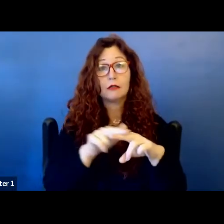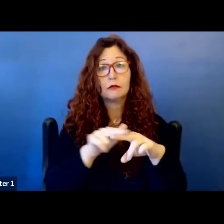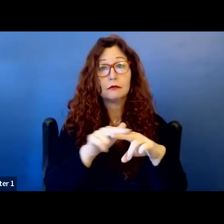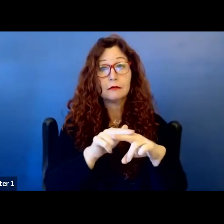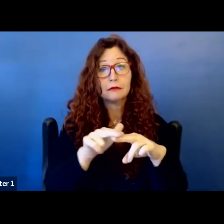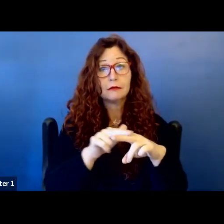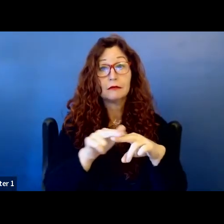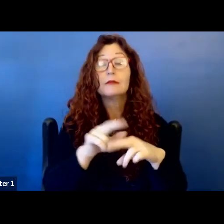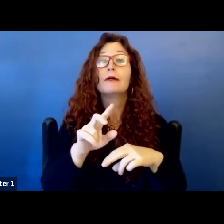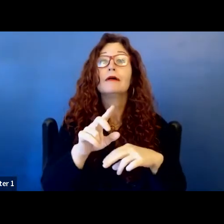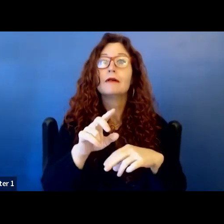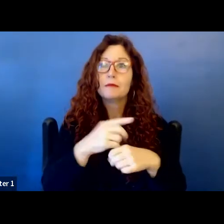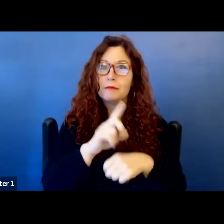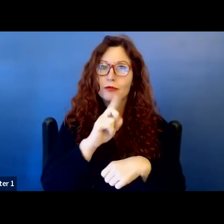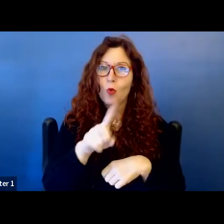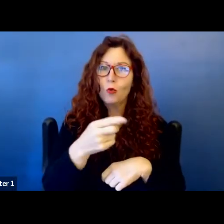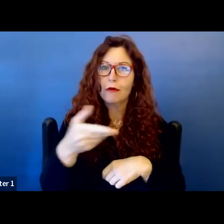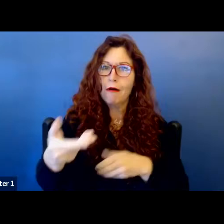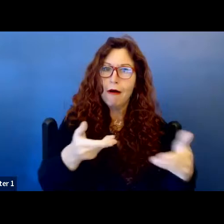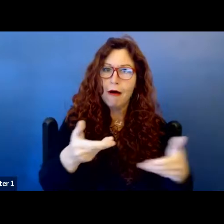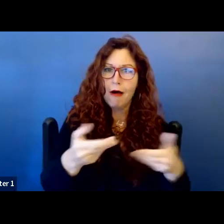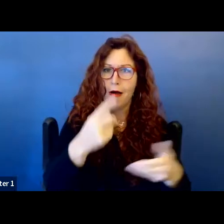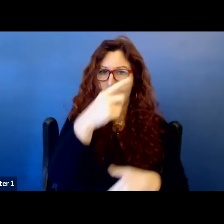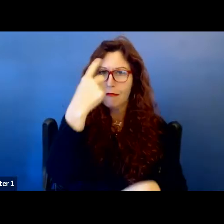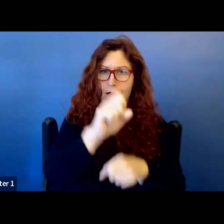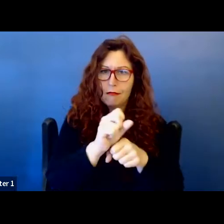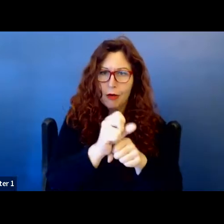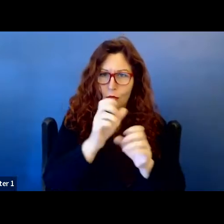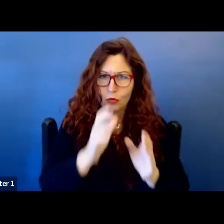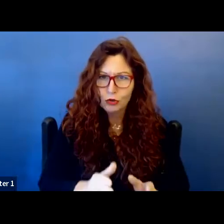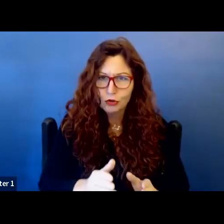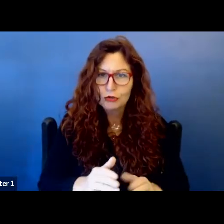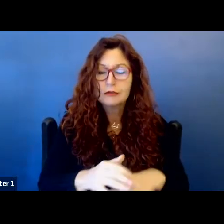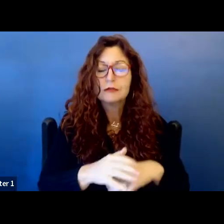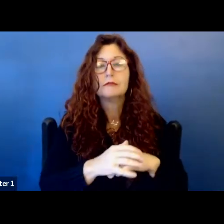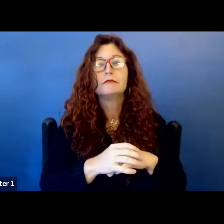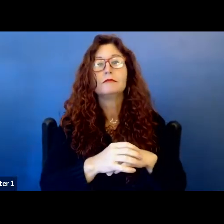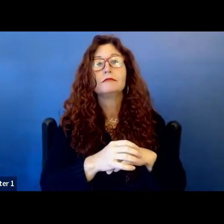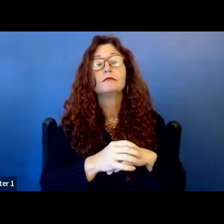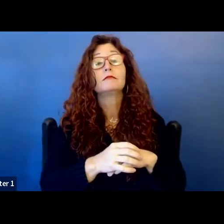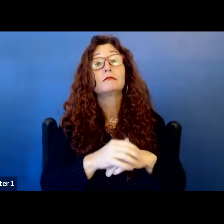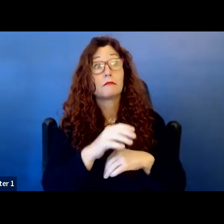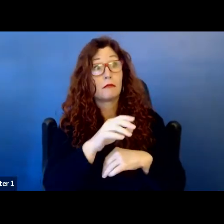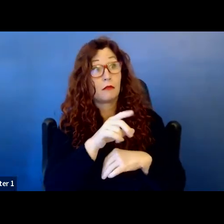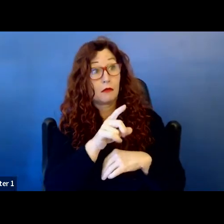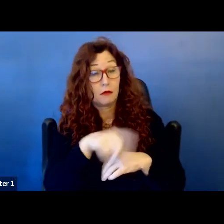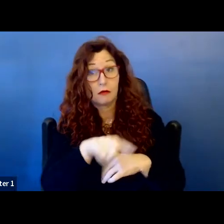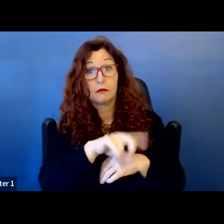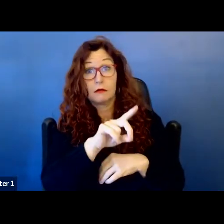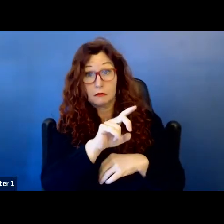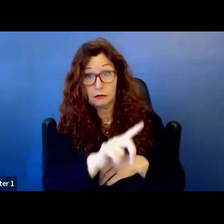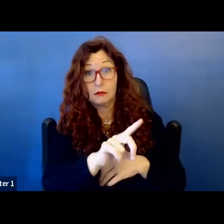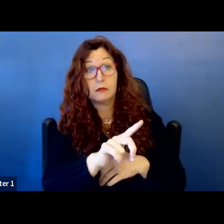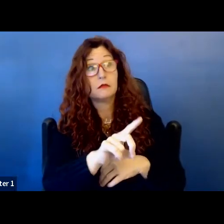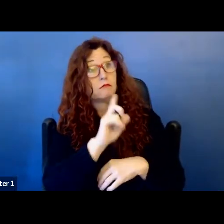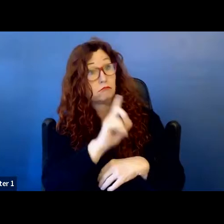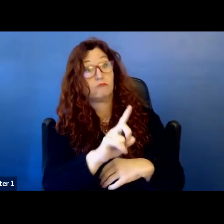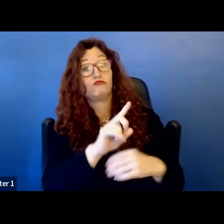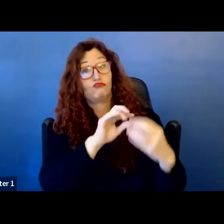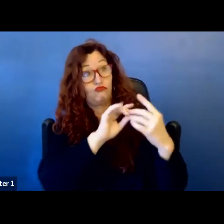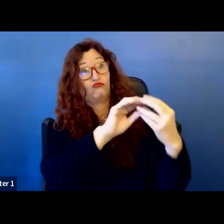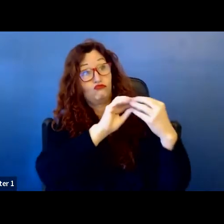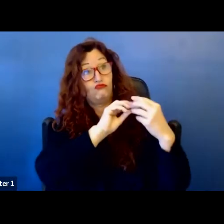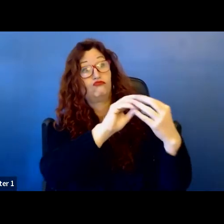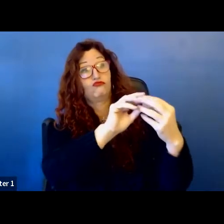through black neighborhoods in l.a black workers and allies won an agreement from metro to commit to hiring black workers in the